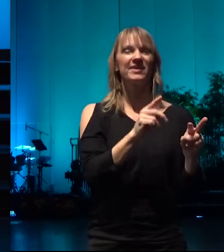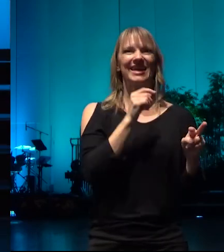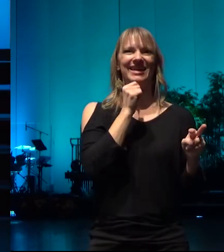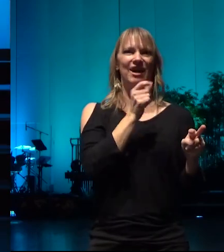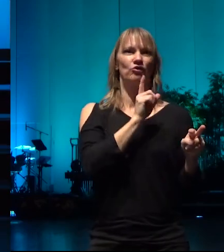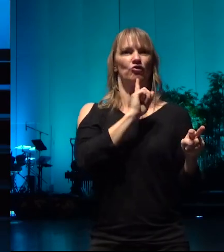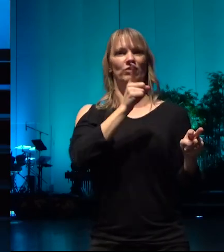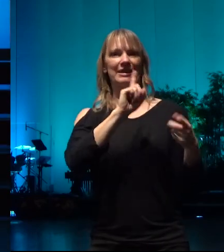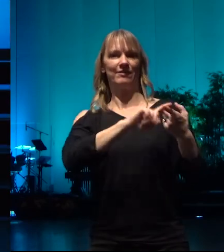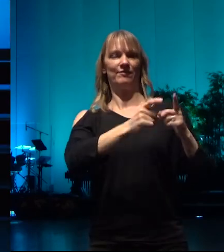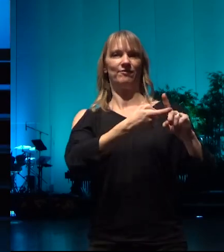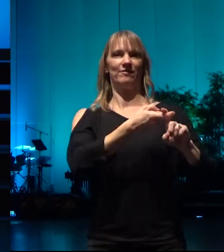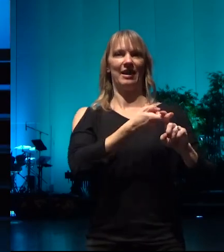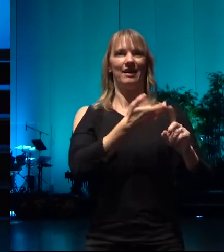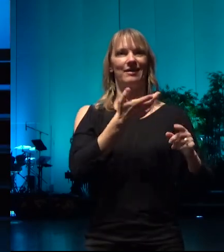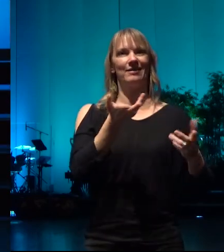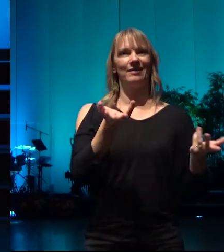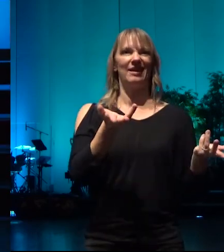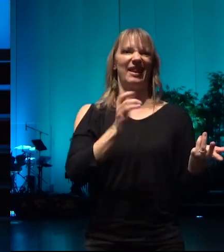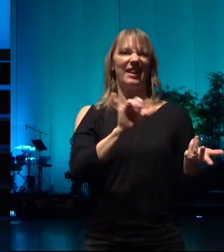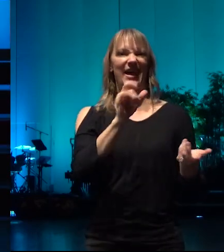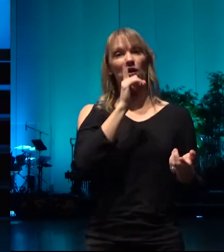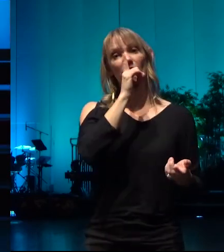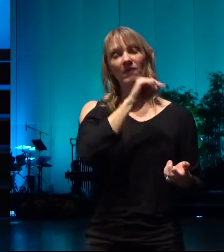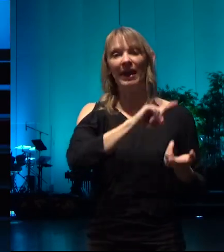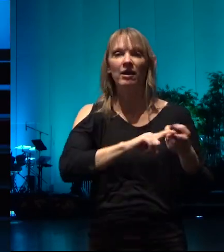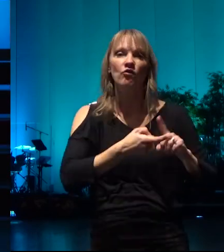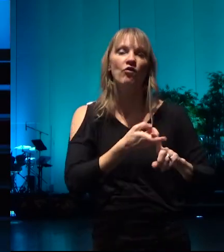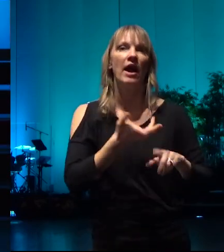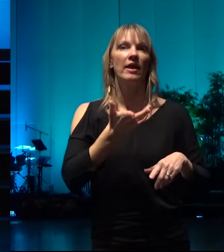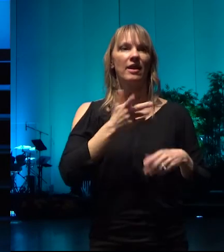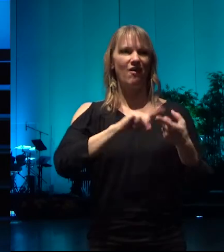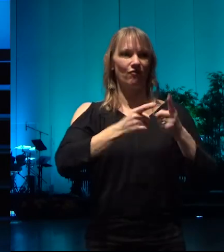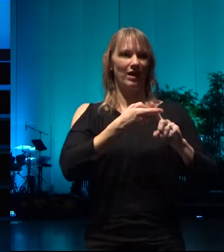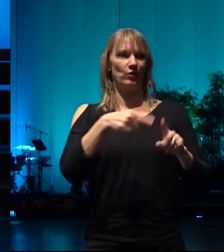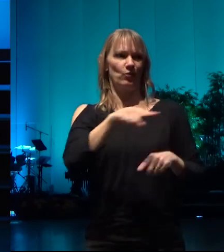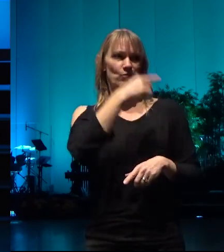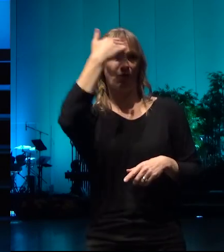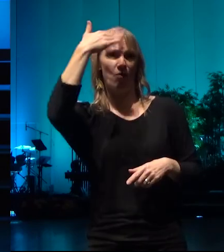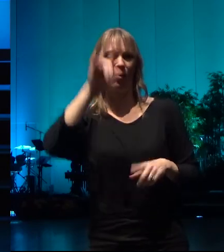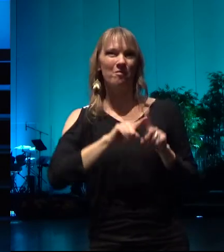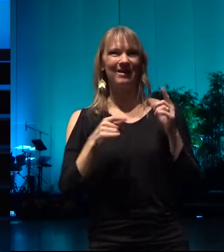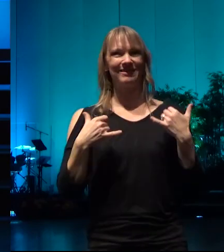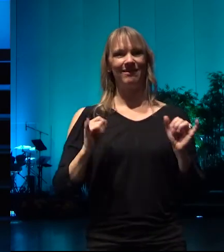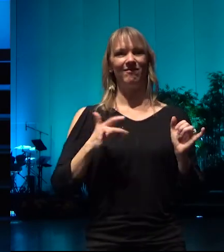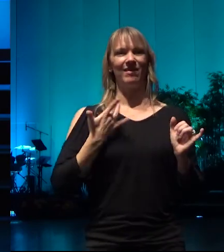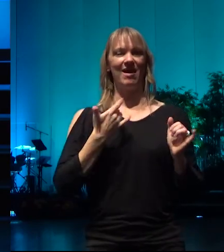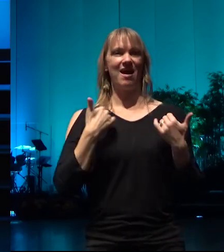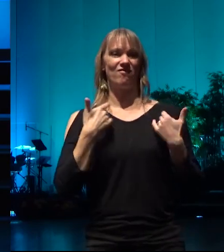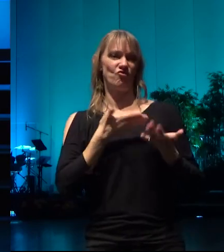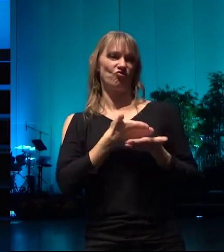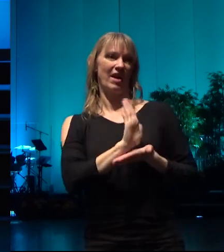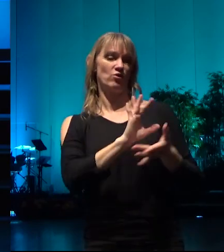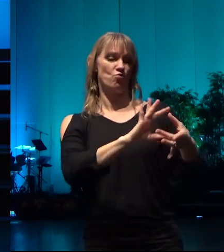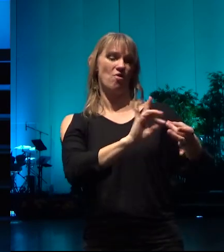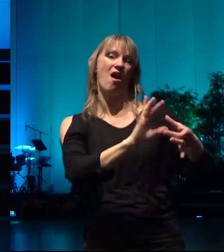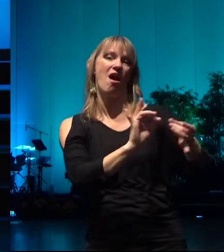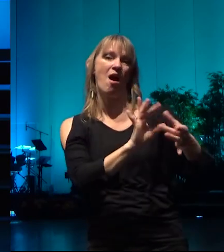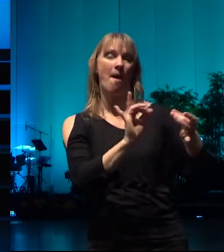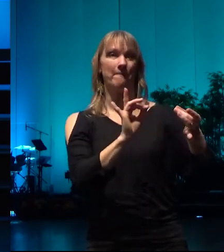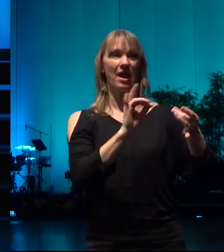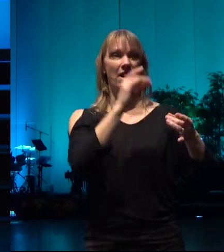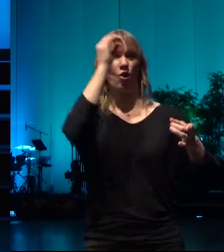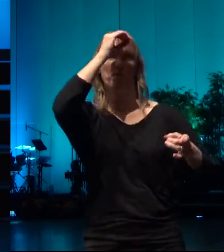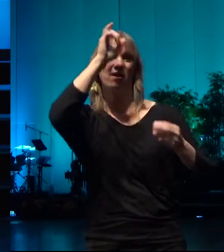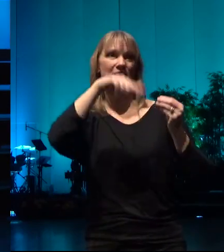even be a real friend, be you could call it a fake friend, a friend that you don't even know, but still feel that they have a right to